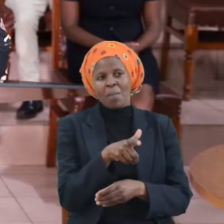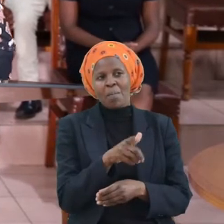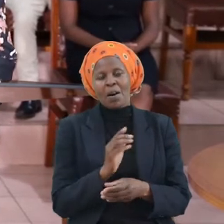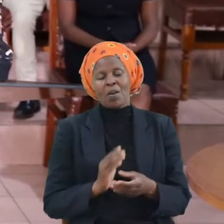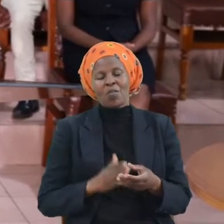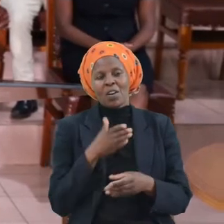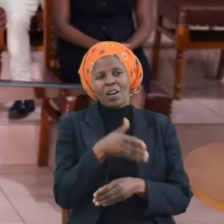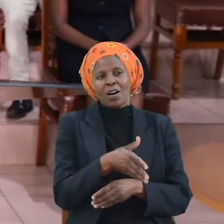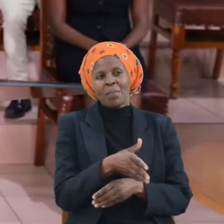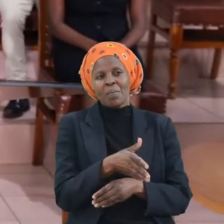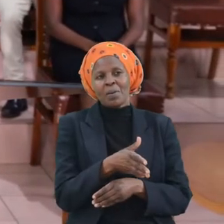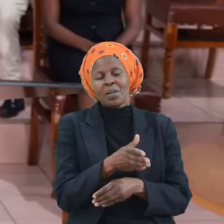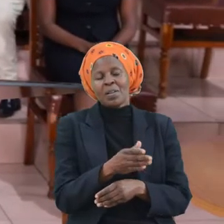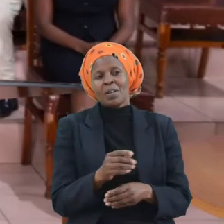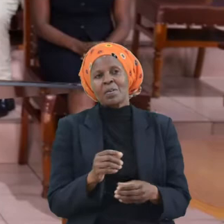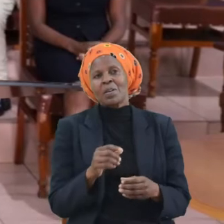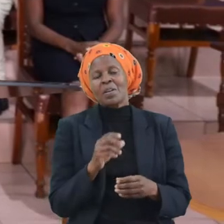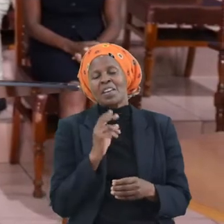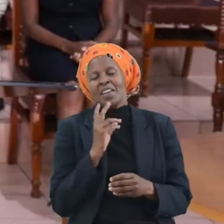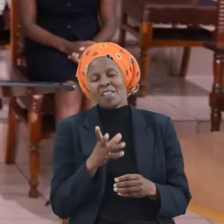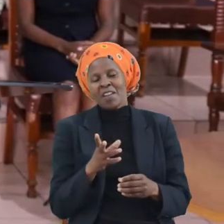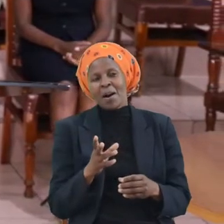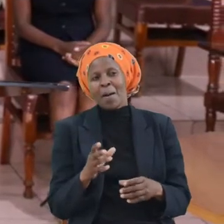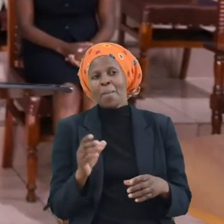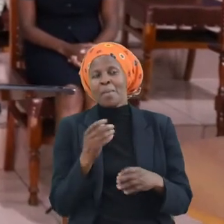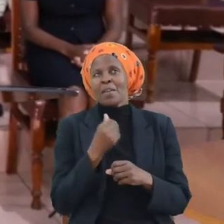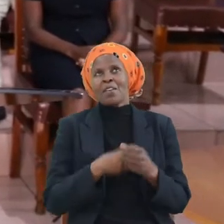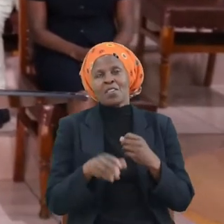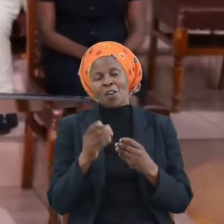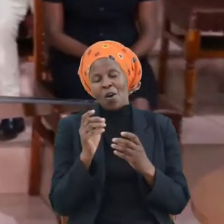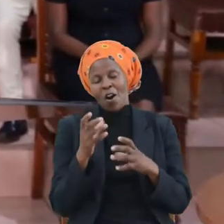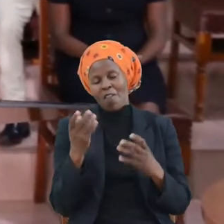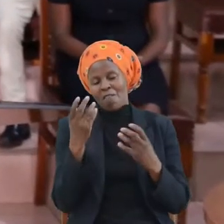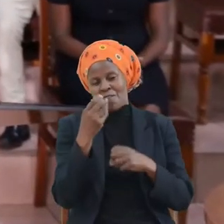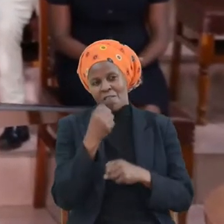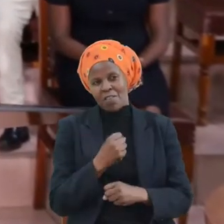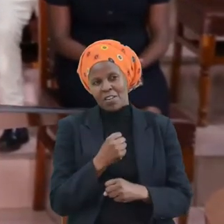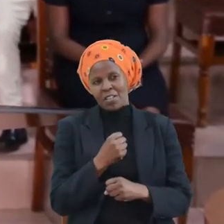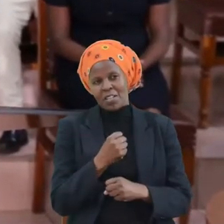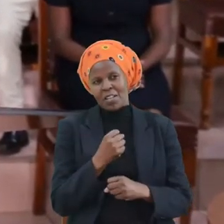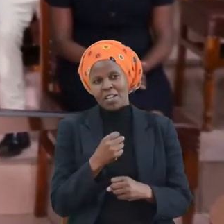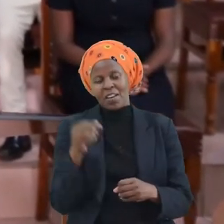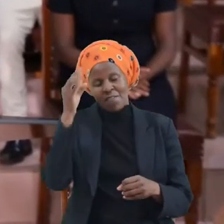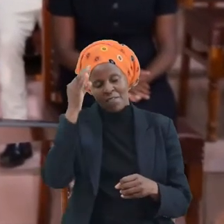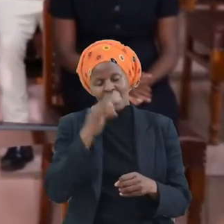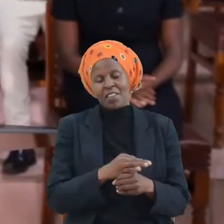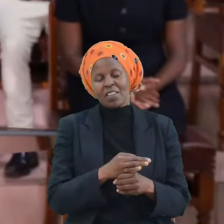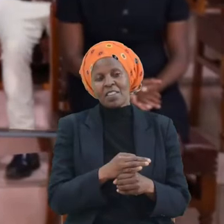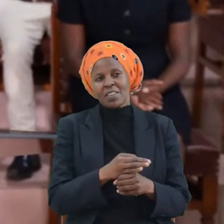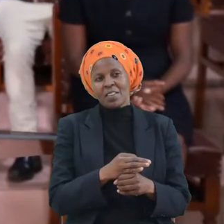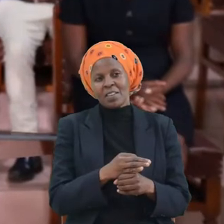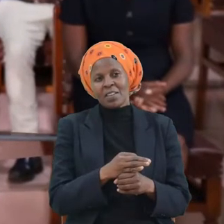life by one, never compromise our faith. And as it is written in the book of Romans where we have